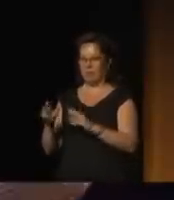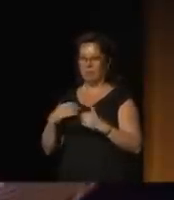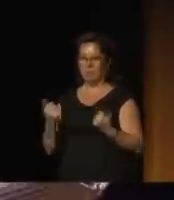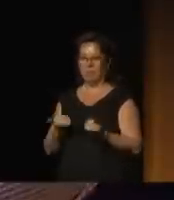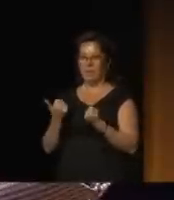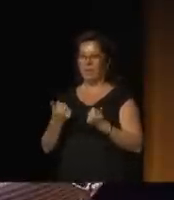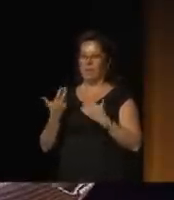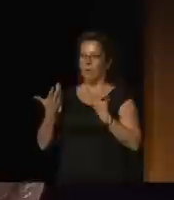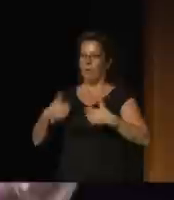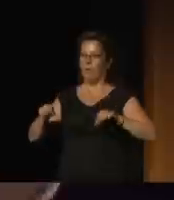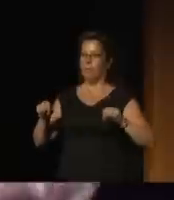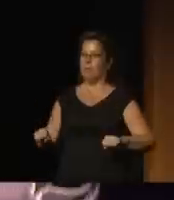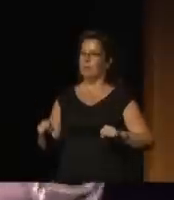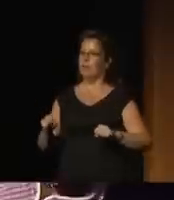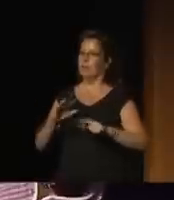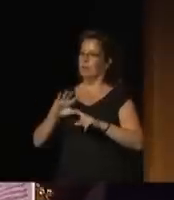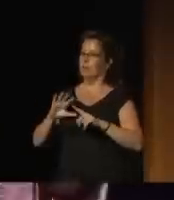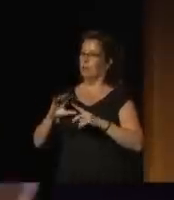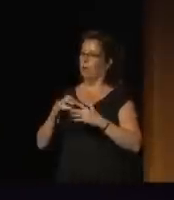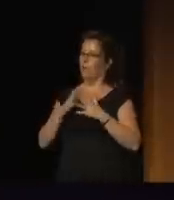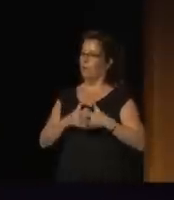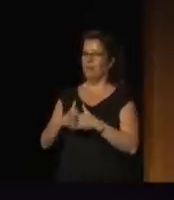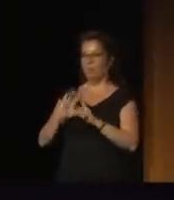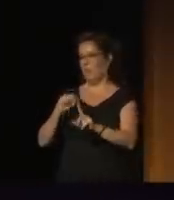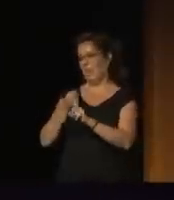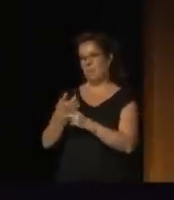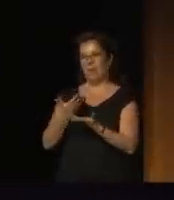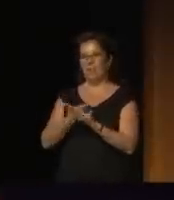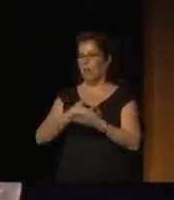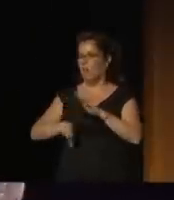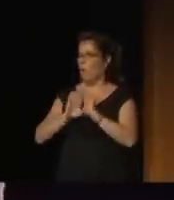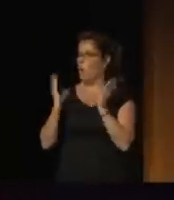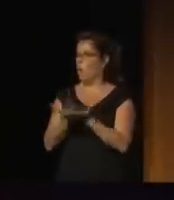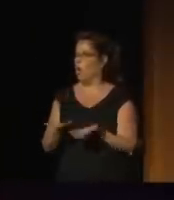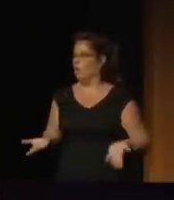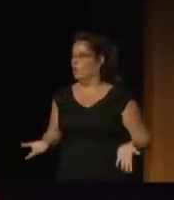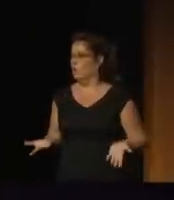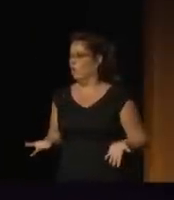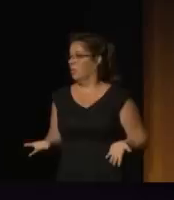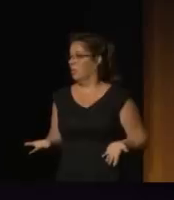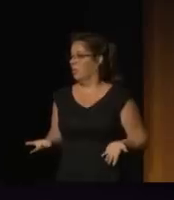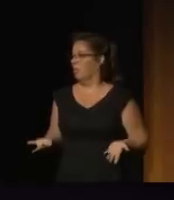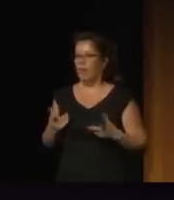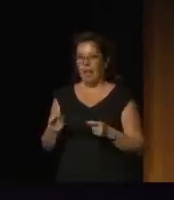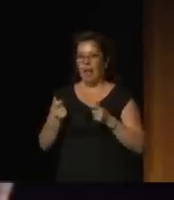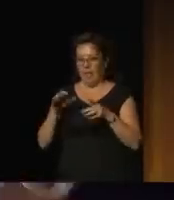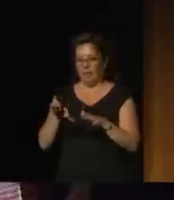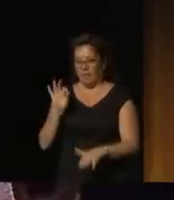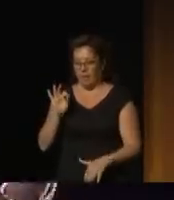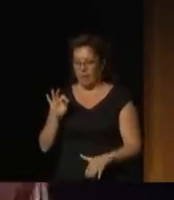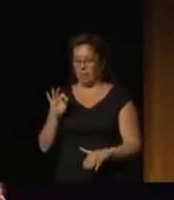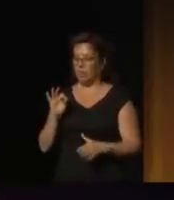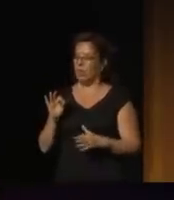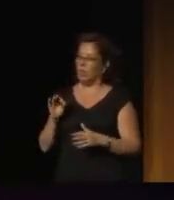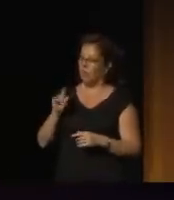Because who the President of the United States affects the entire world. Yep. You know, it's right after the election, an Italian friend of mine said to me, it'll